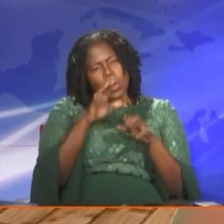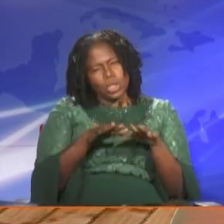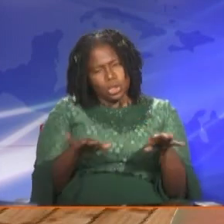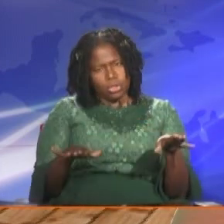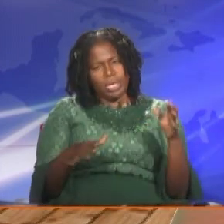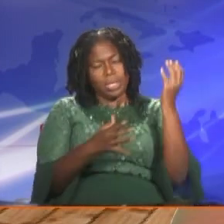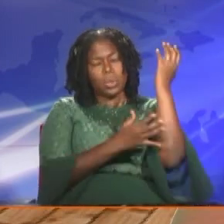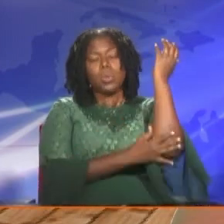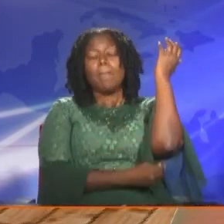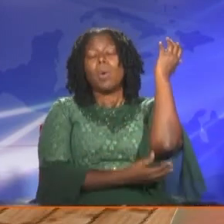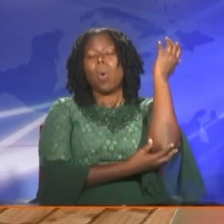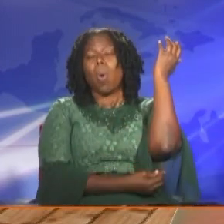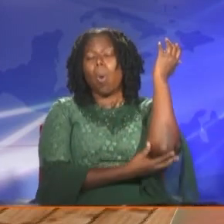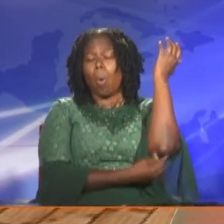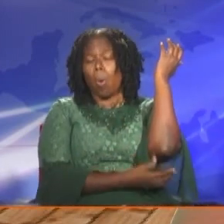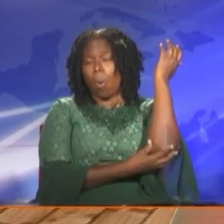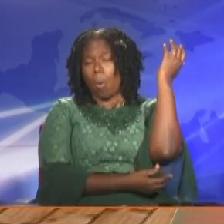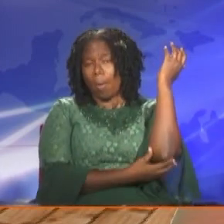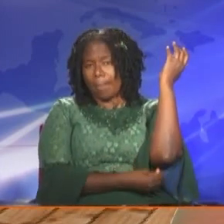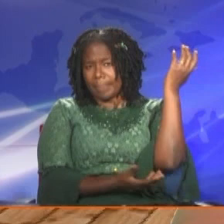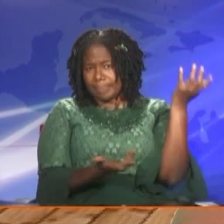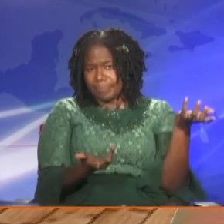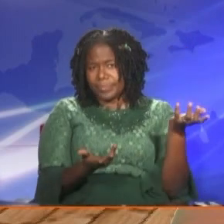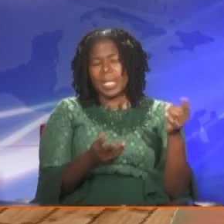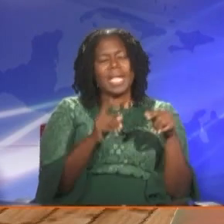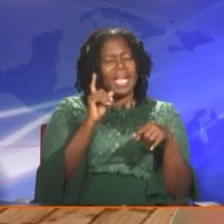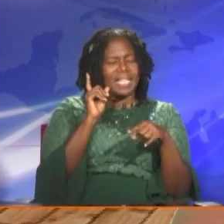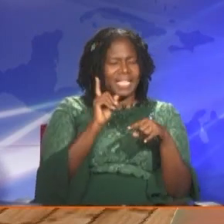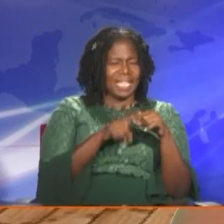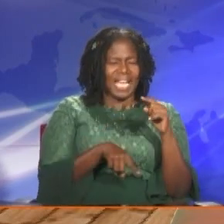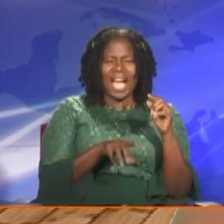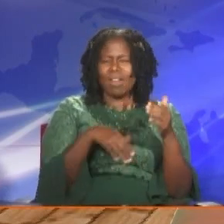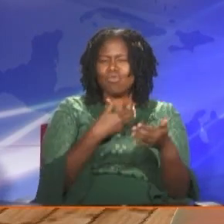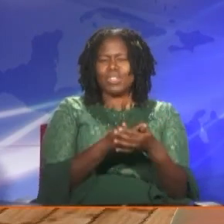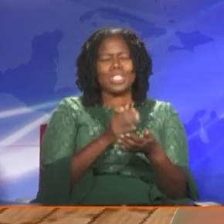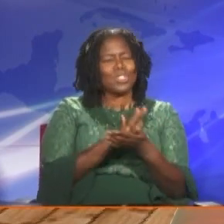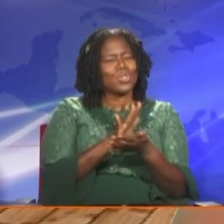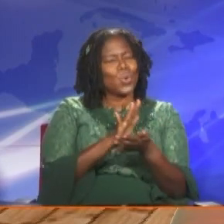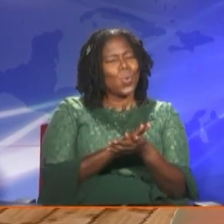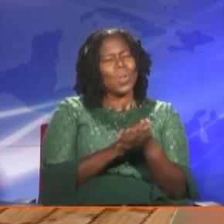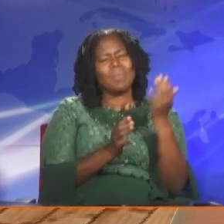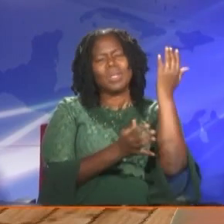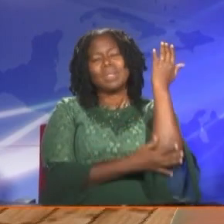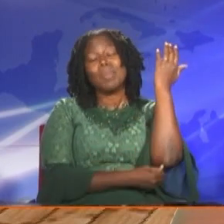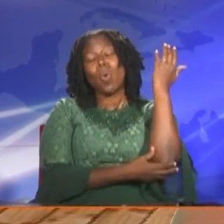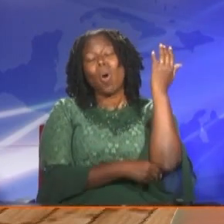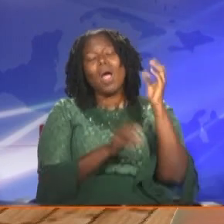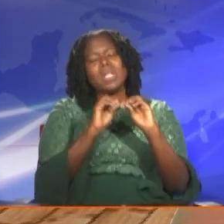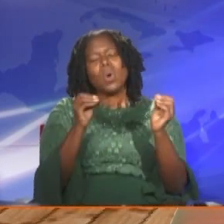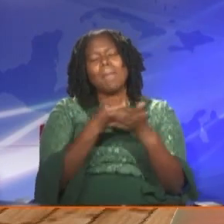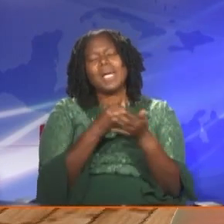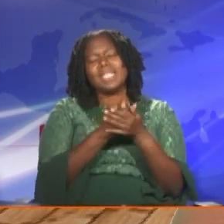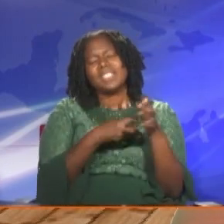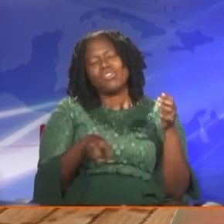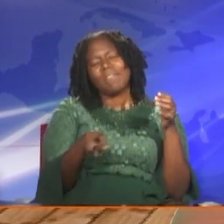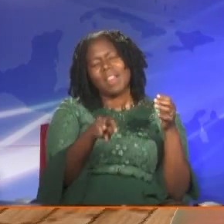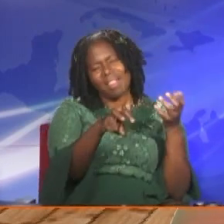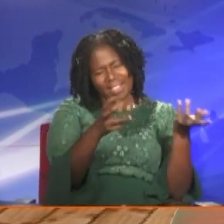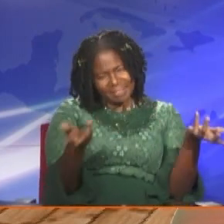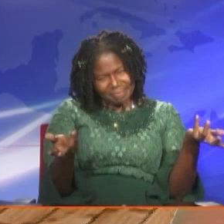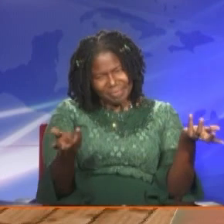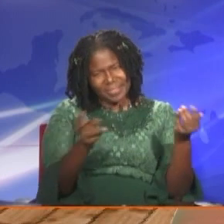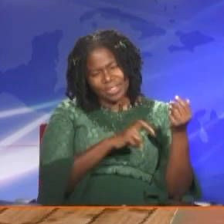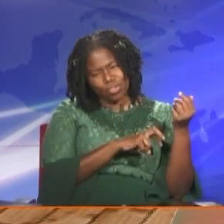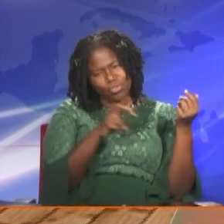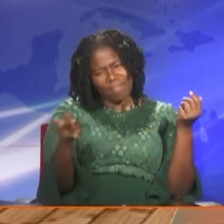to the center could not reach there. And the problem was transport. And because transport is